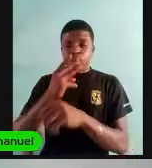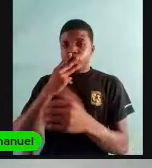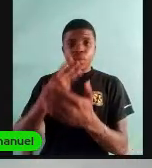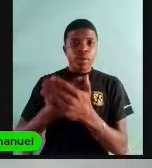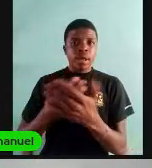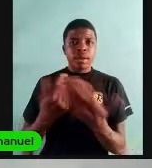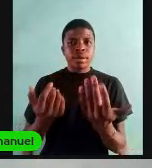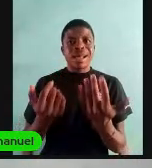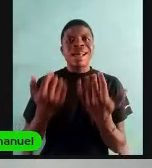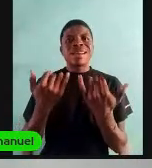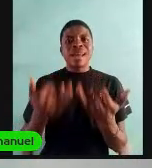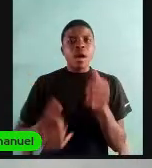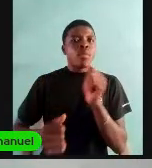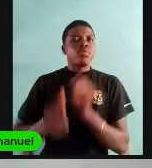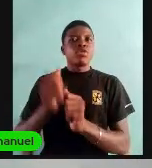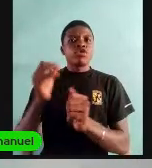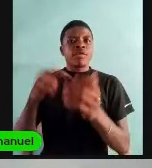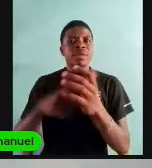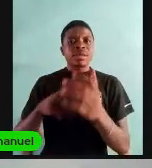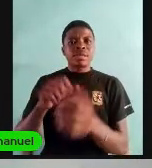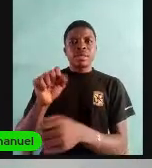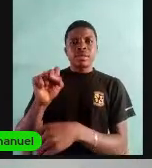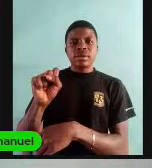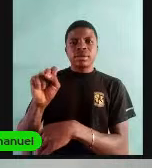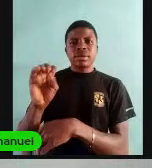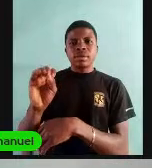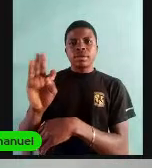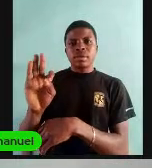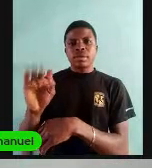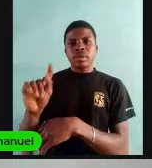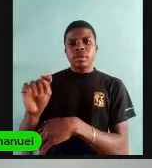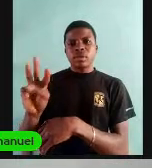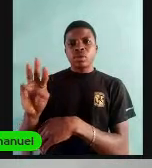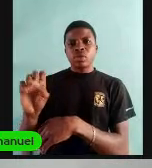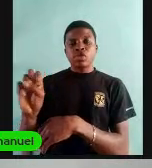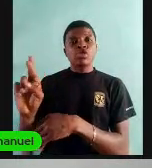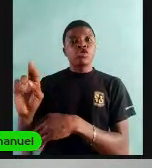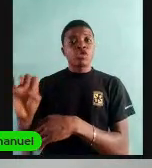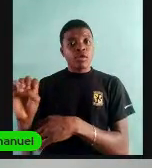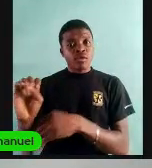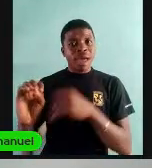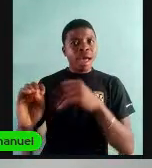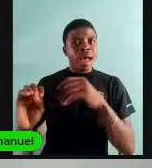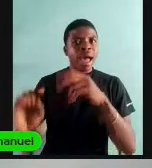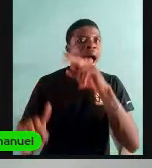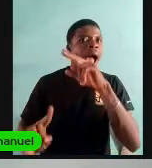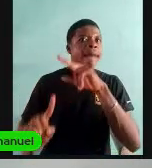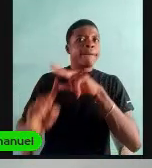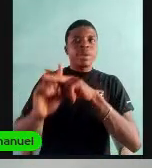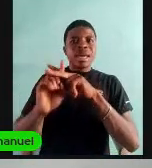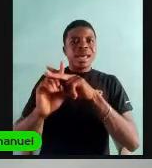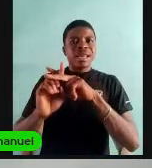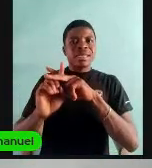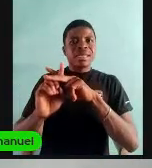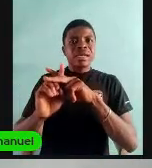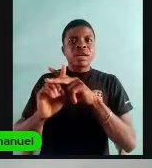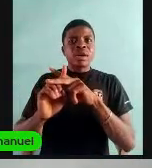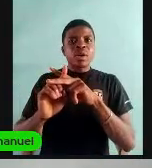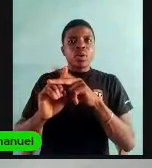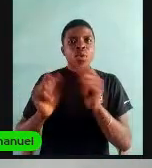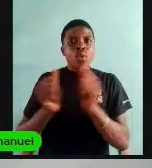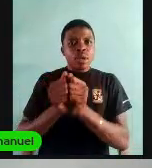software applications didn't just appear miraculously. They were all programmed. Like for example, right now, like for example, once I click on this